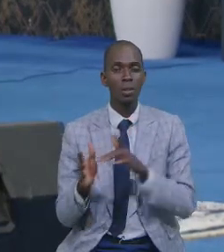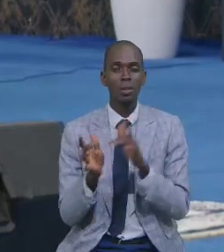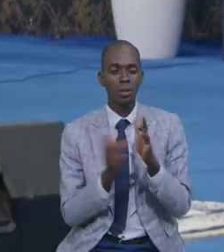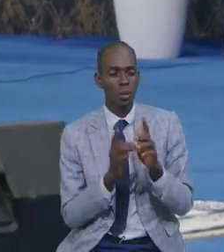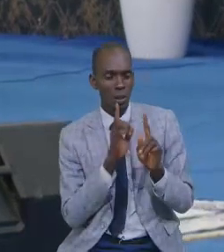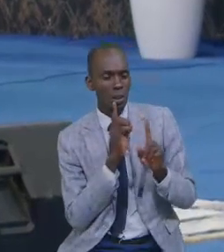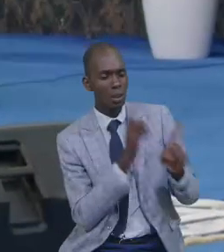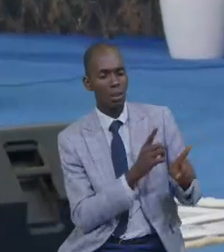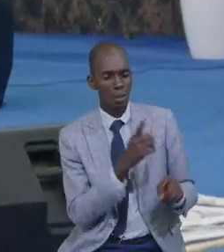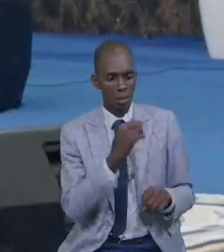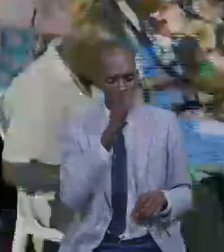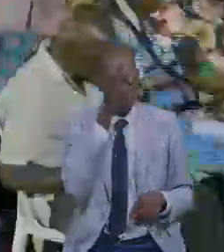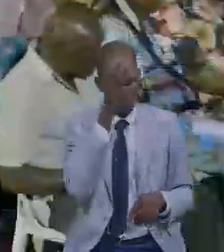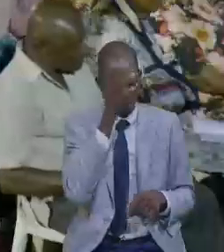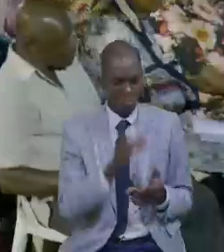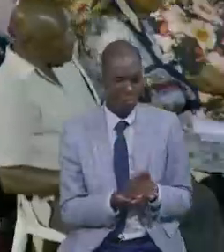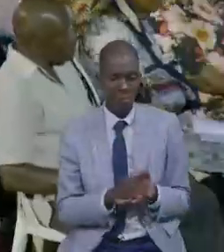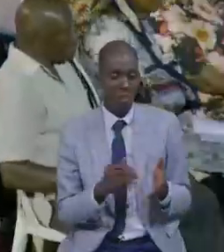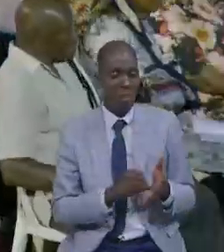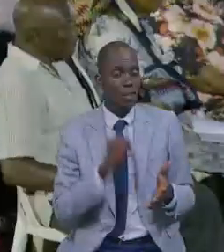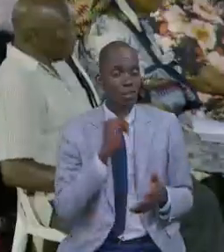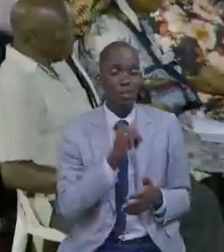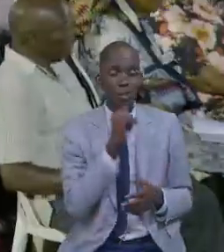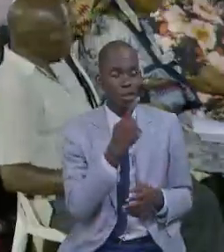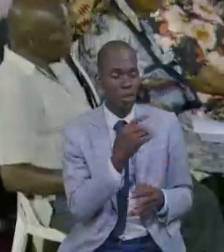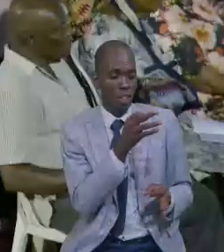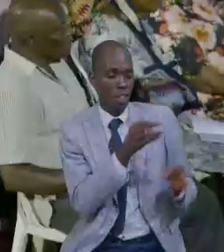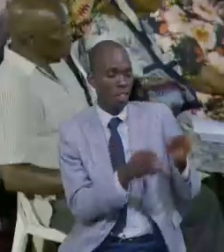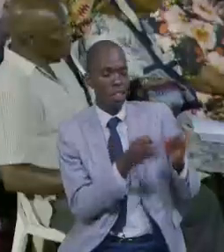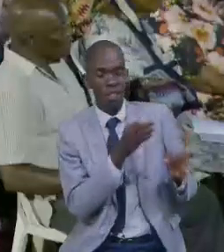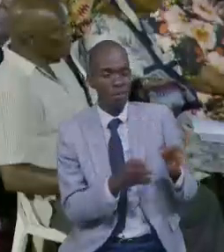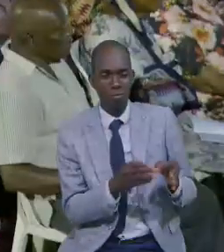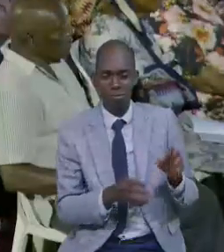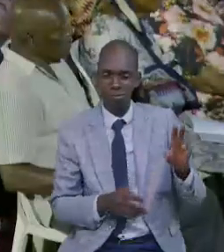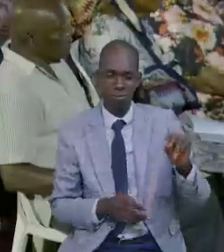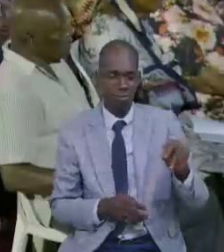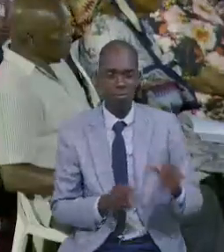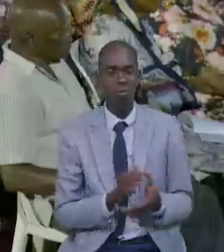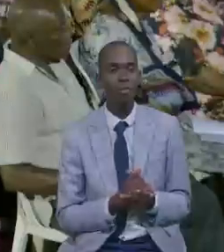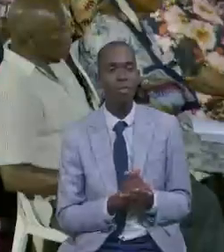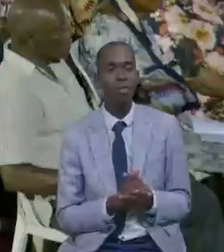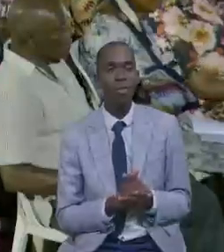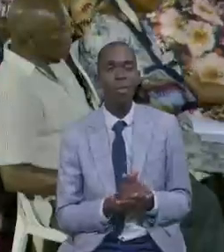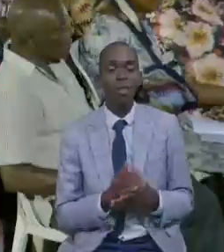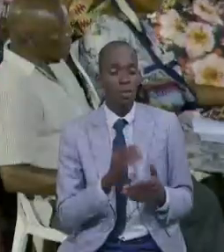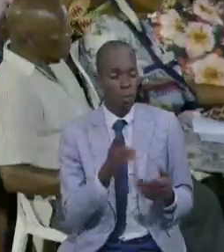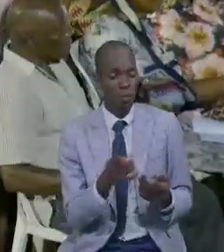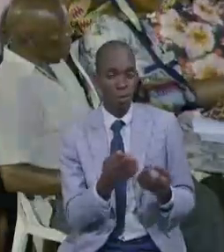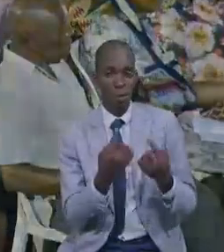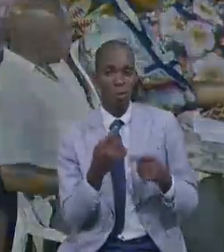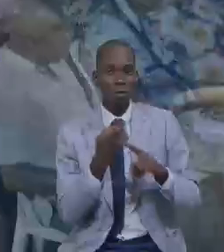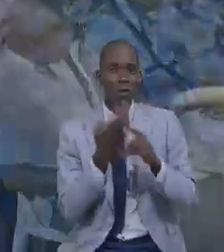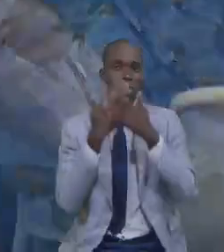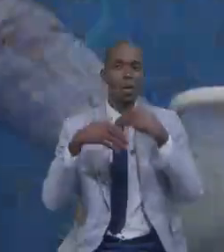it's not the if is not on my side. Coming from heaven, I didn't bring